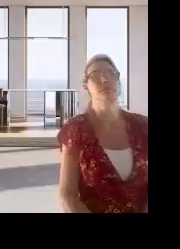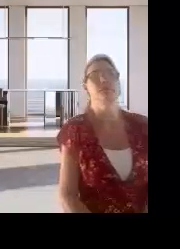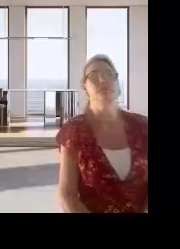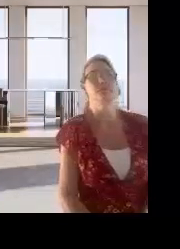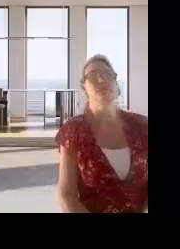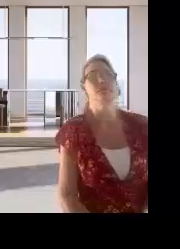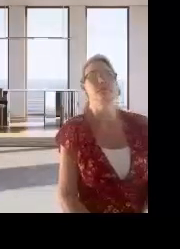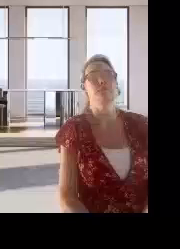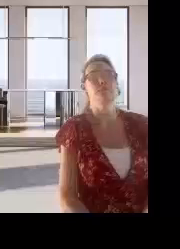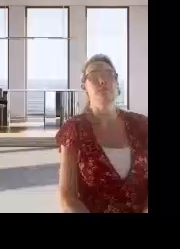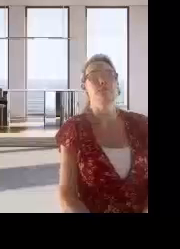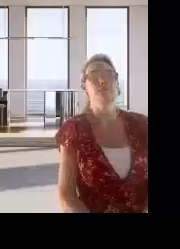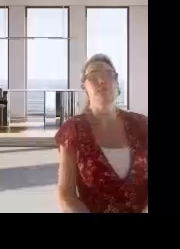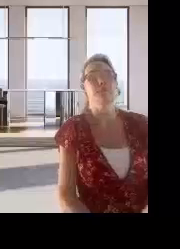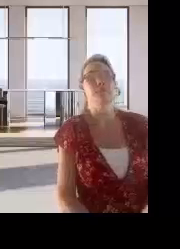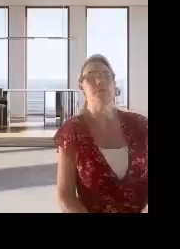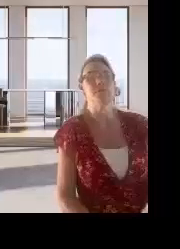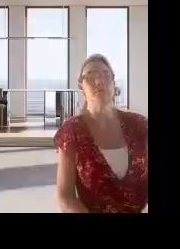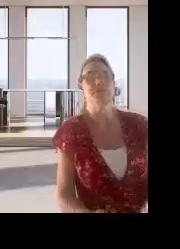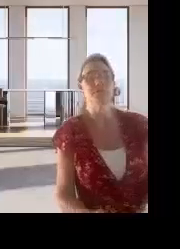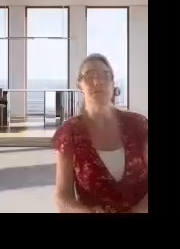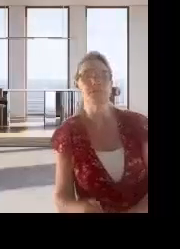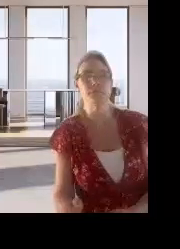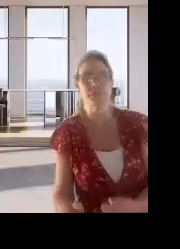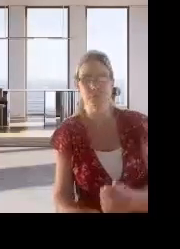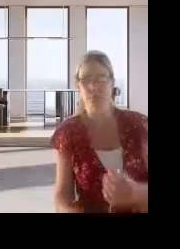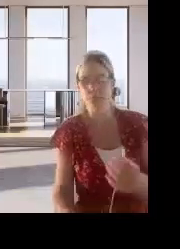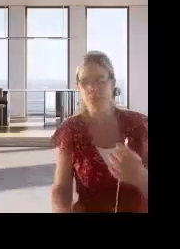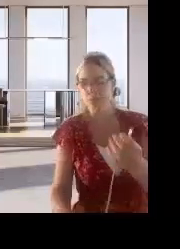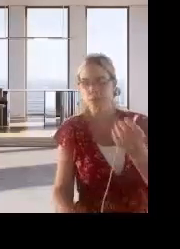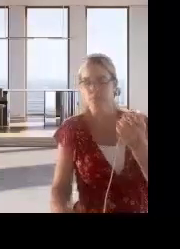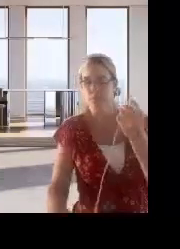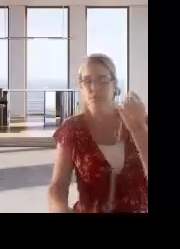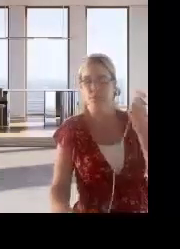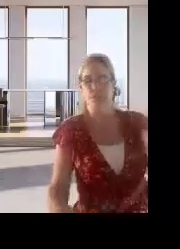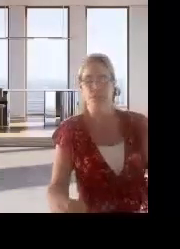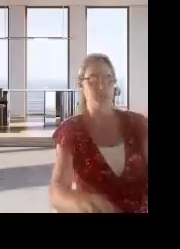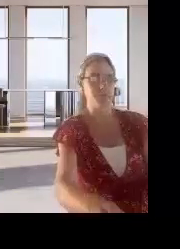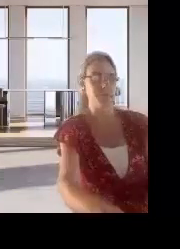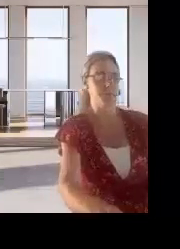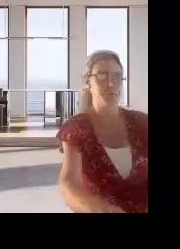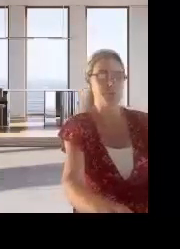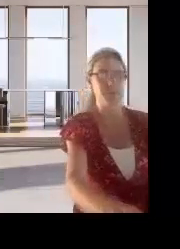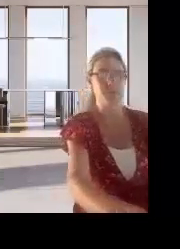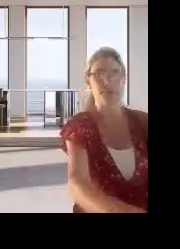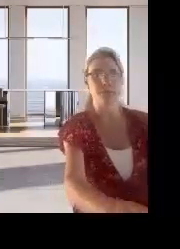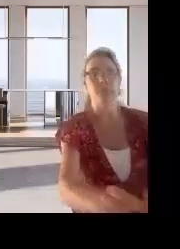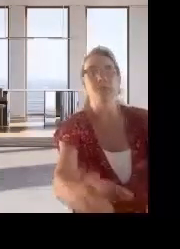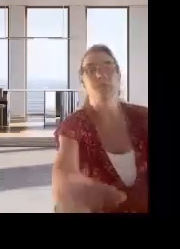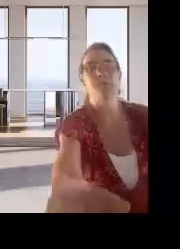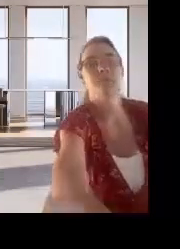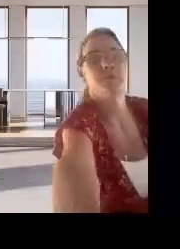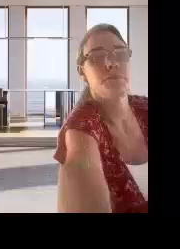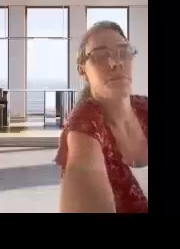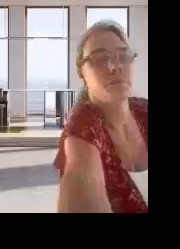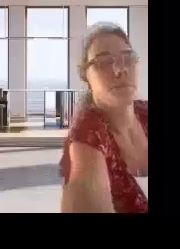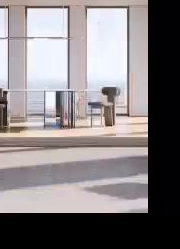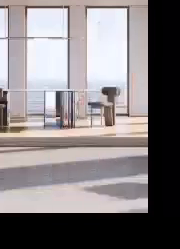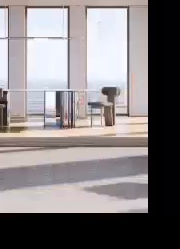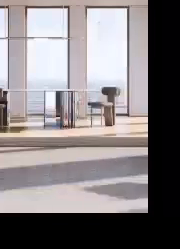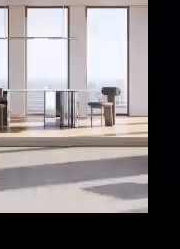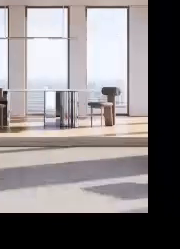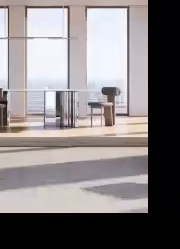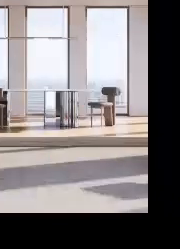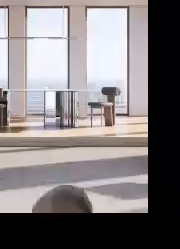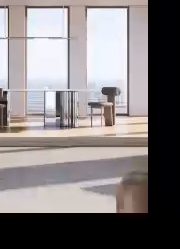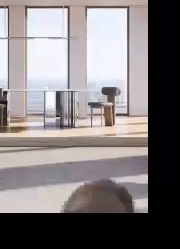There's resource teachers and there are instructional coaches. And then how many graduation coaches